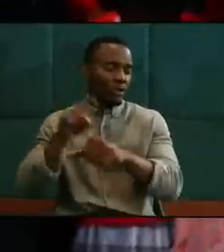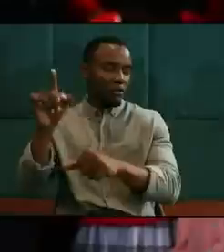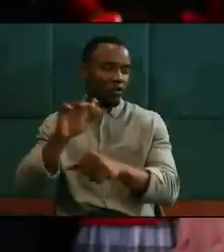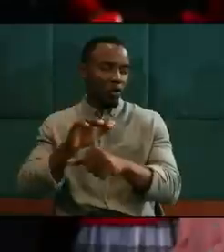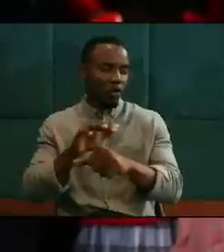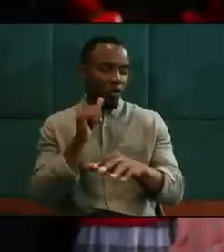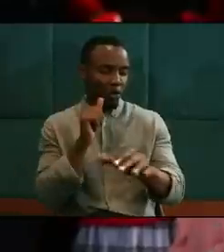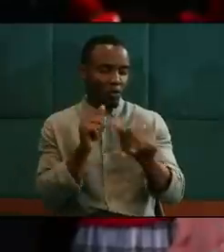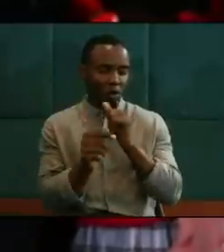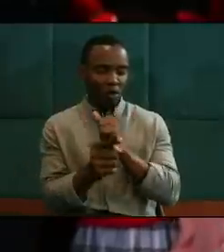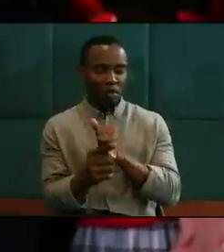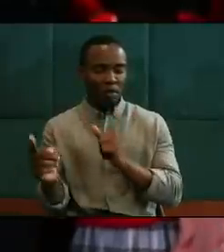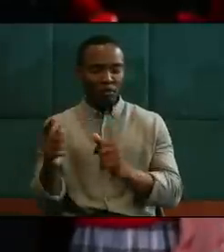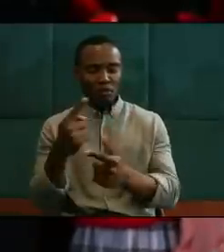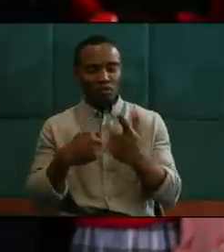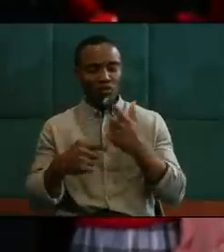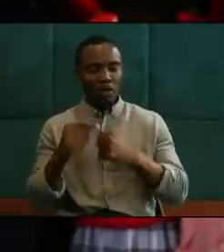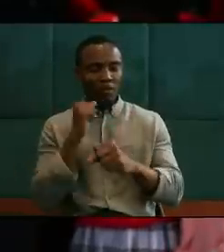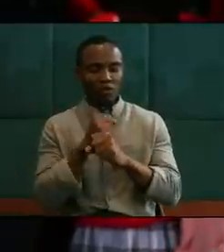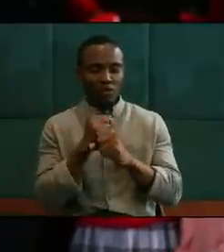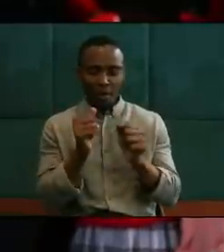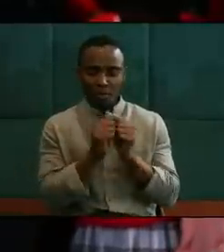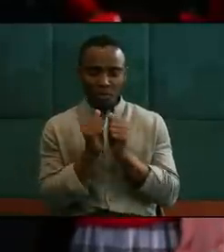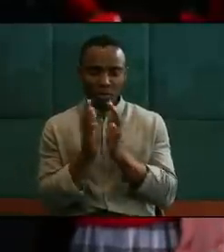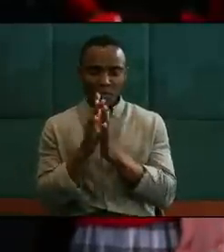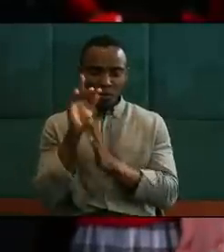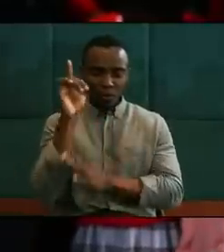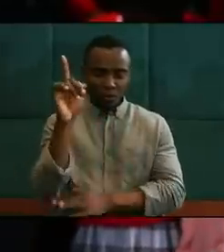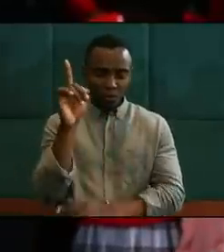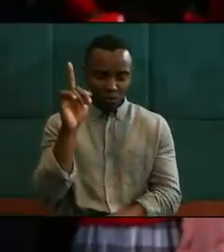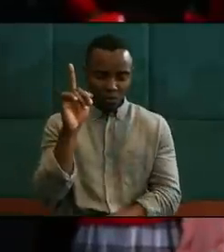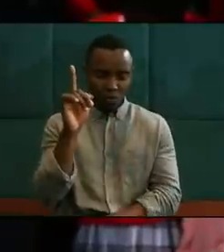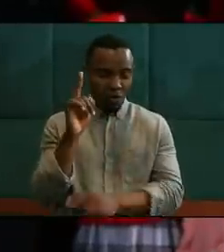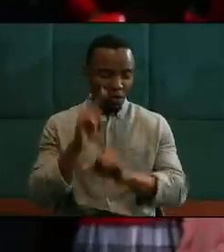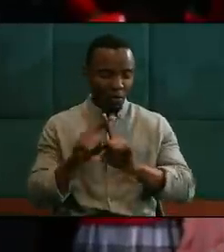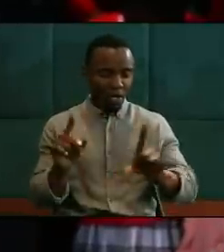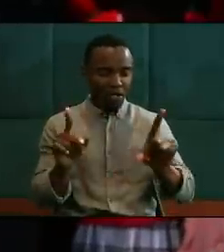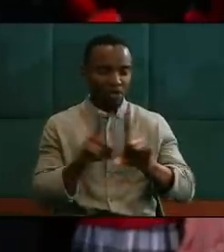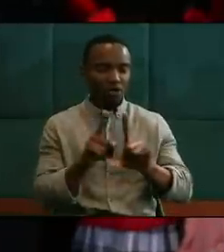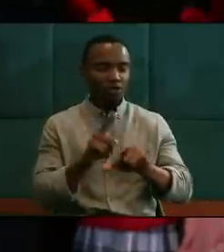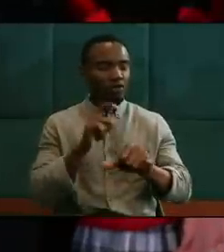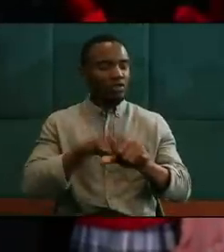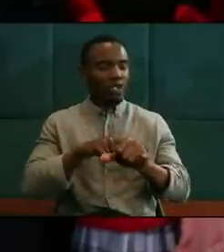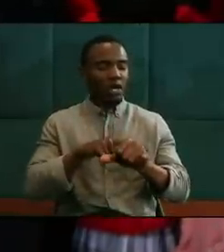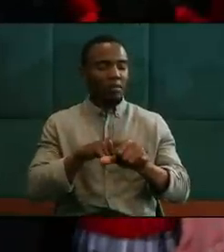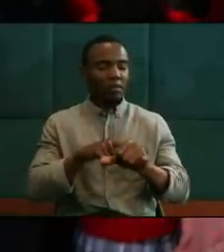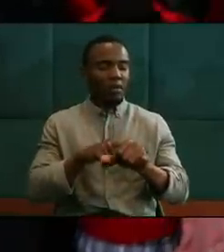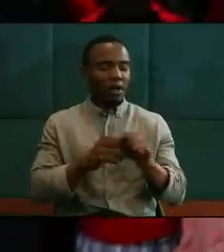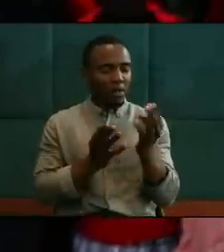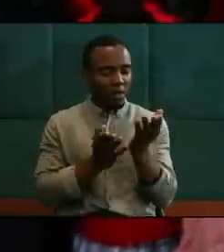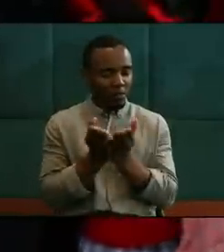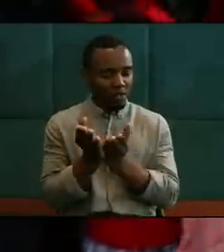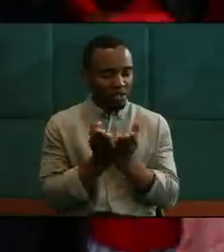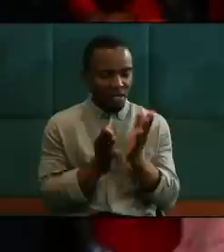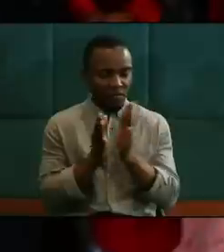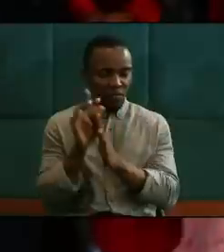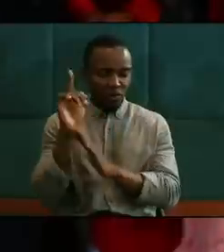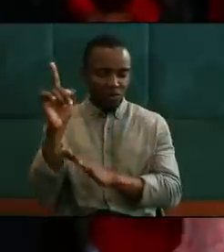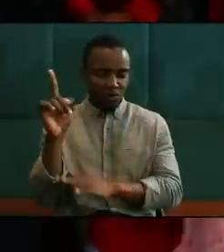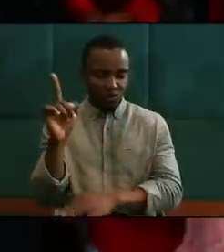to come to work together with you. But even as they have been serving together with you,